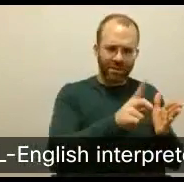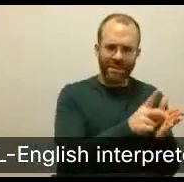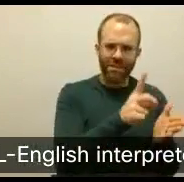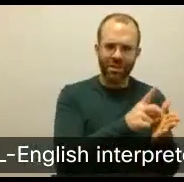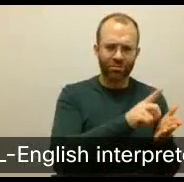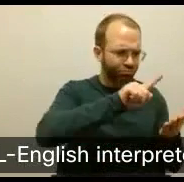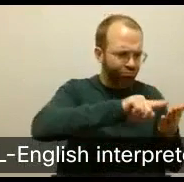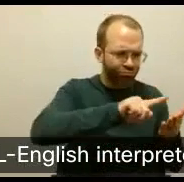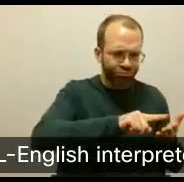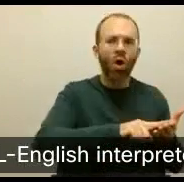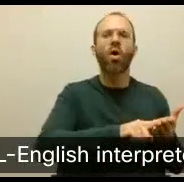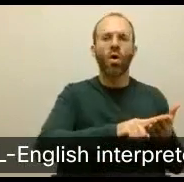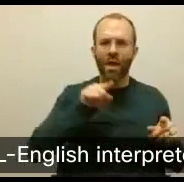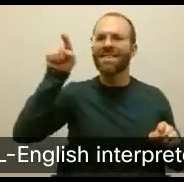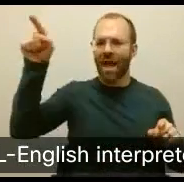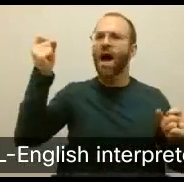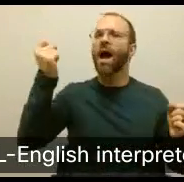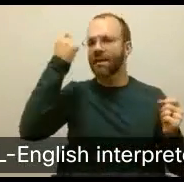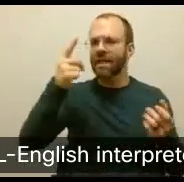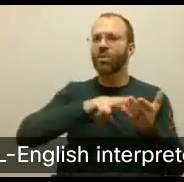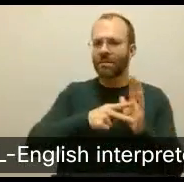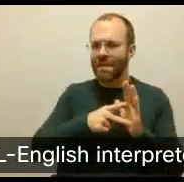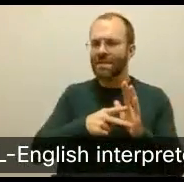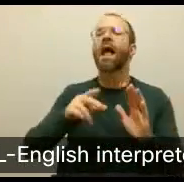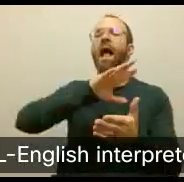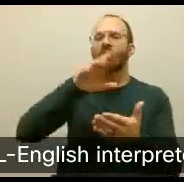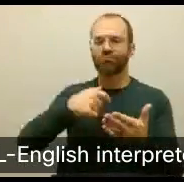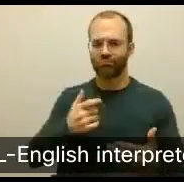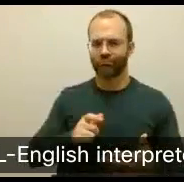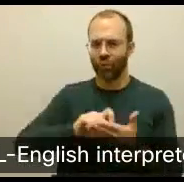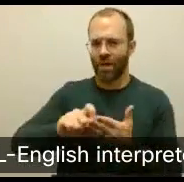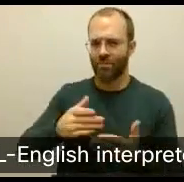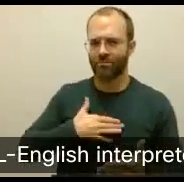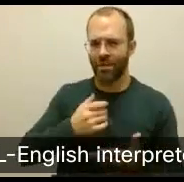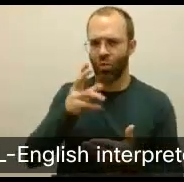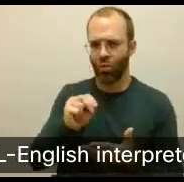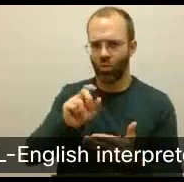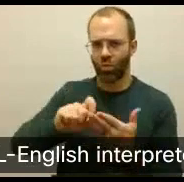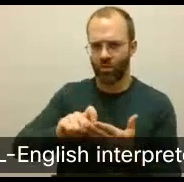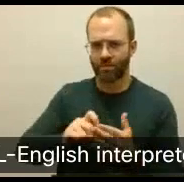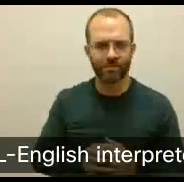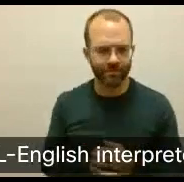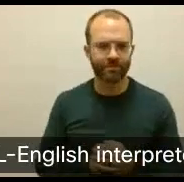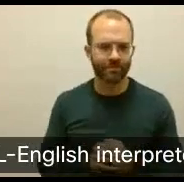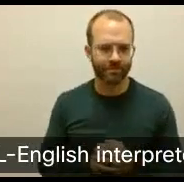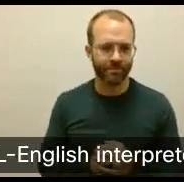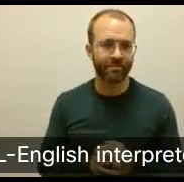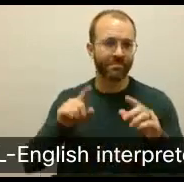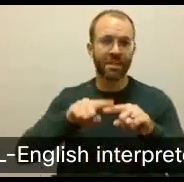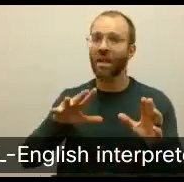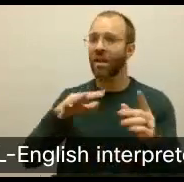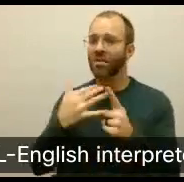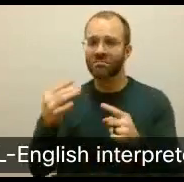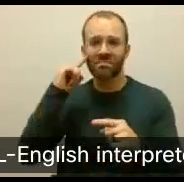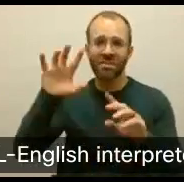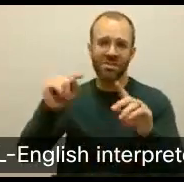understand what the original authors are saying. If you're paraphrasing a longer text, depending on your purpose for writing and who